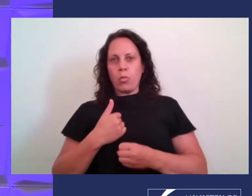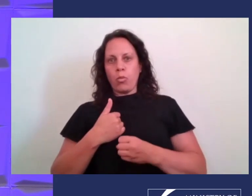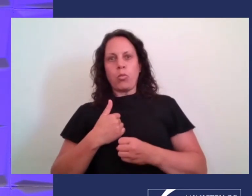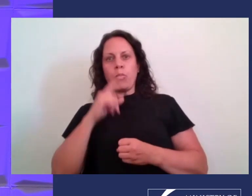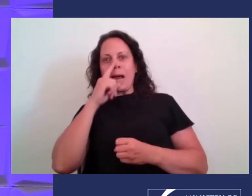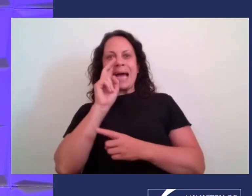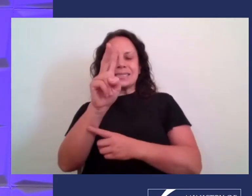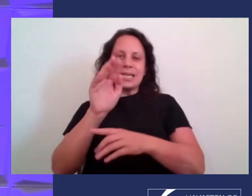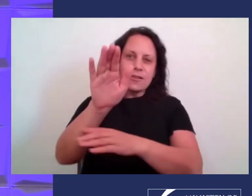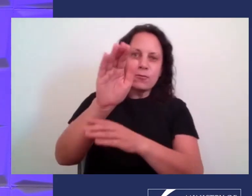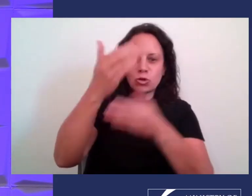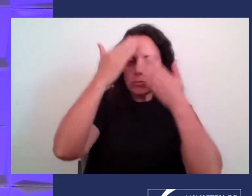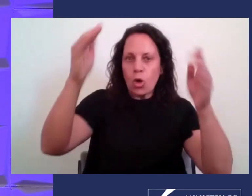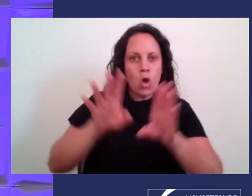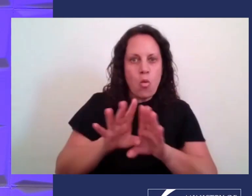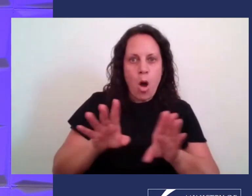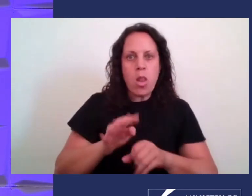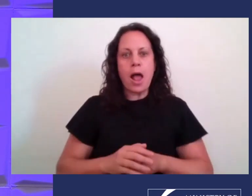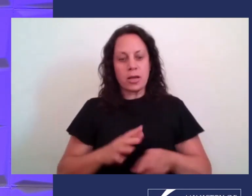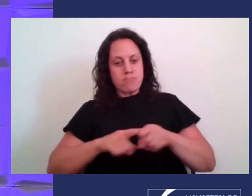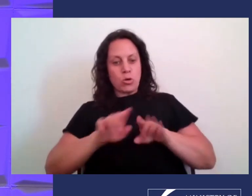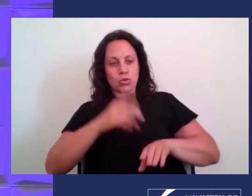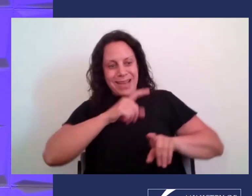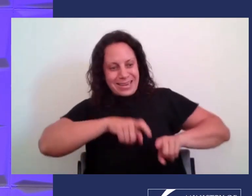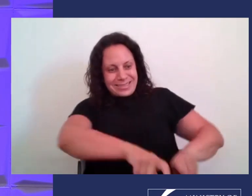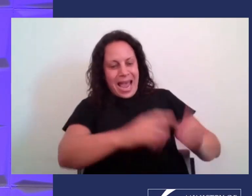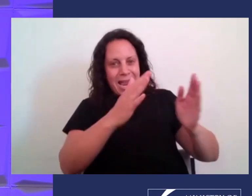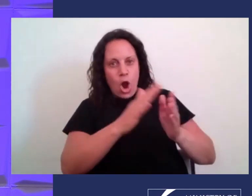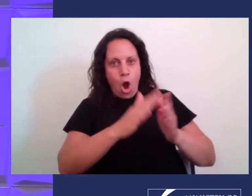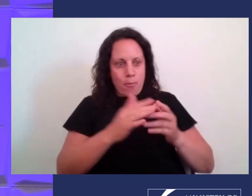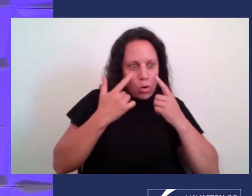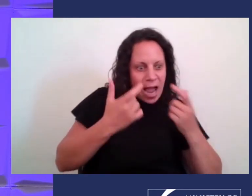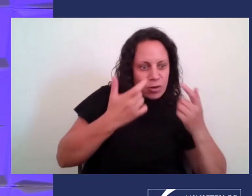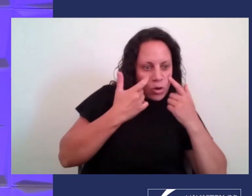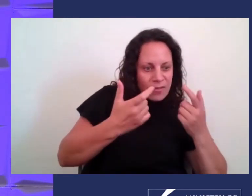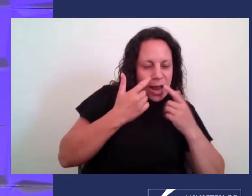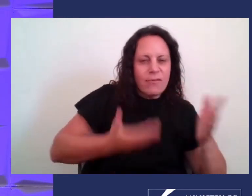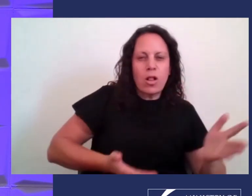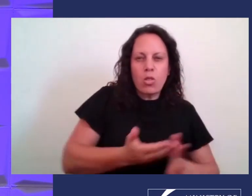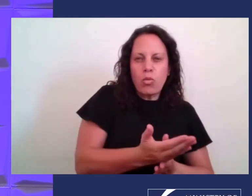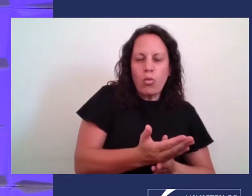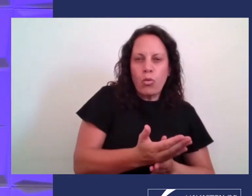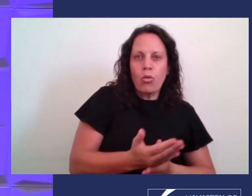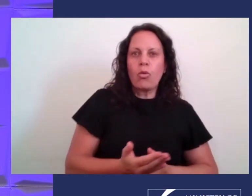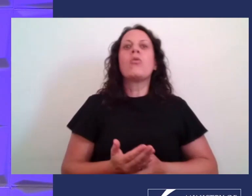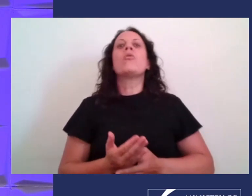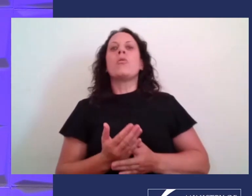and manageable at home for the majority of children, but then every now and then it will cause a really serious illness for children